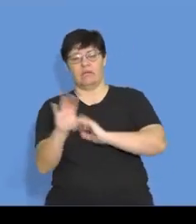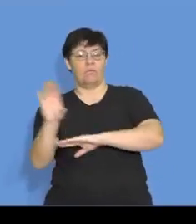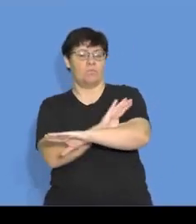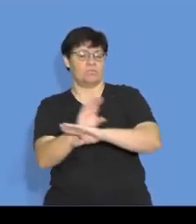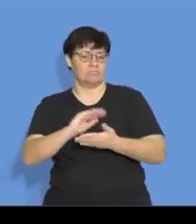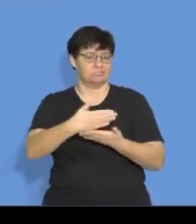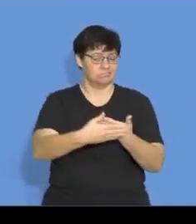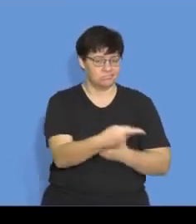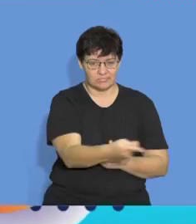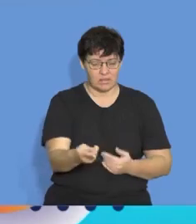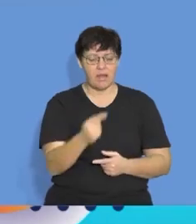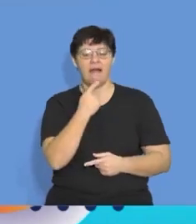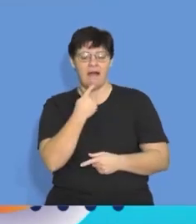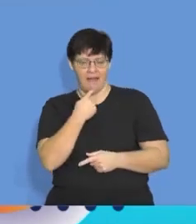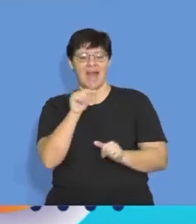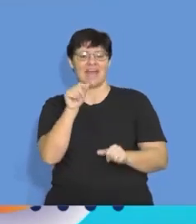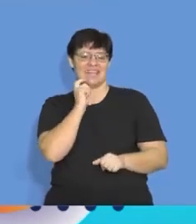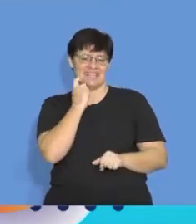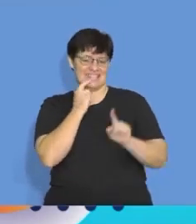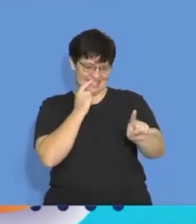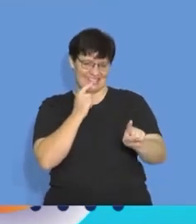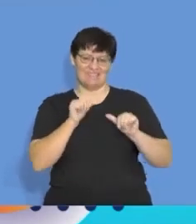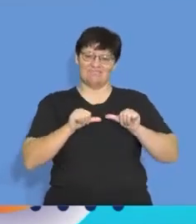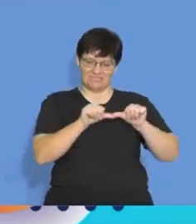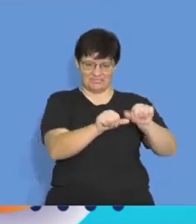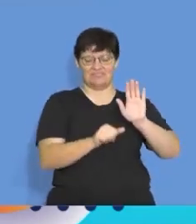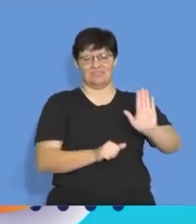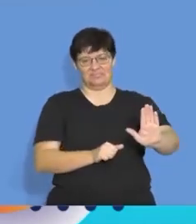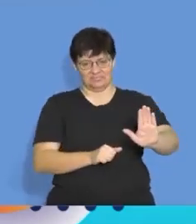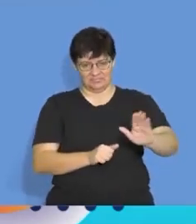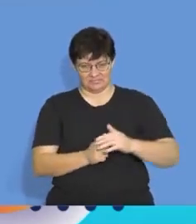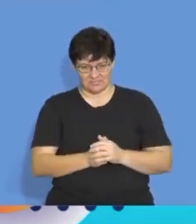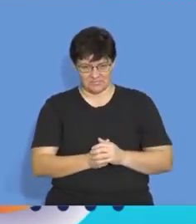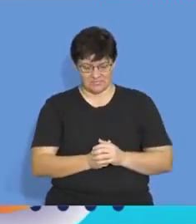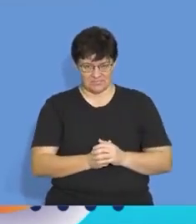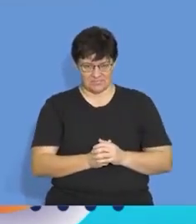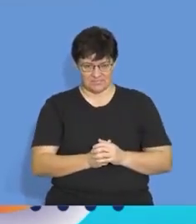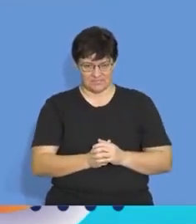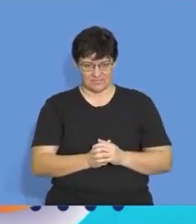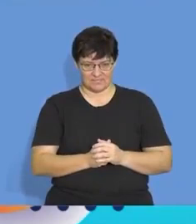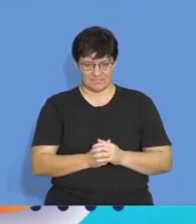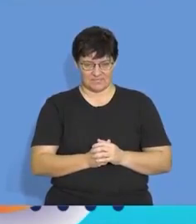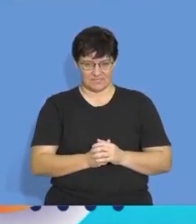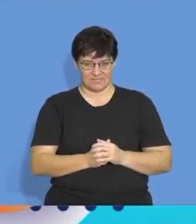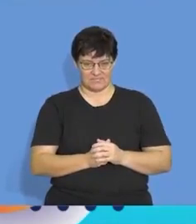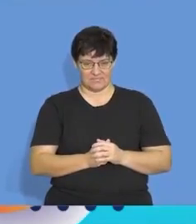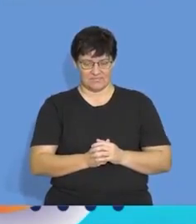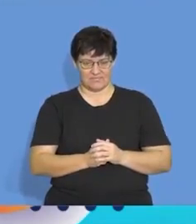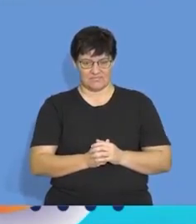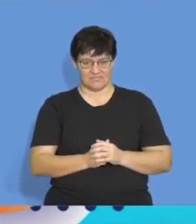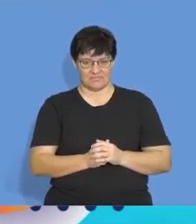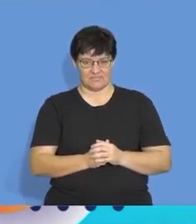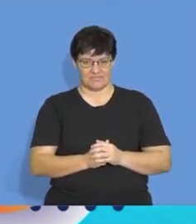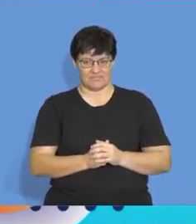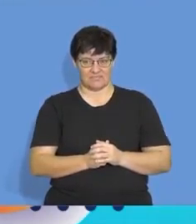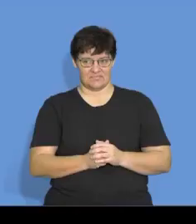will lend itself to this type of inventory system, namely the perpetual inventory system.